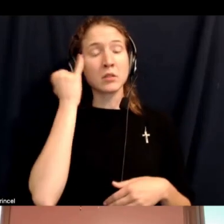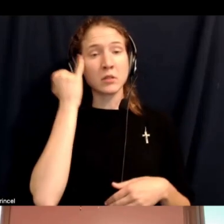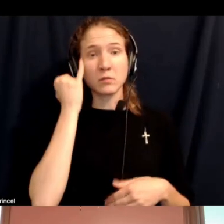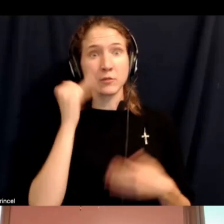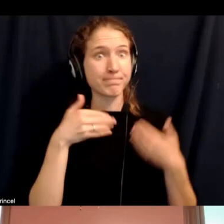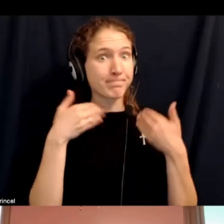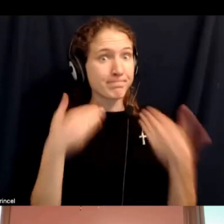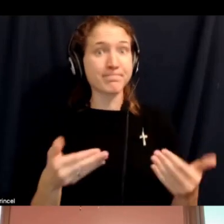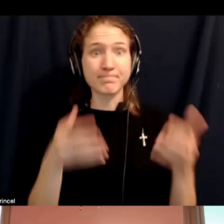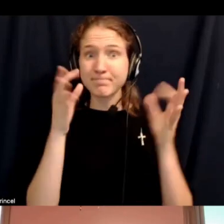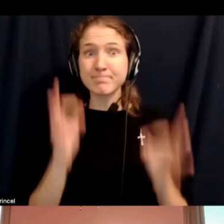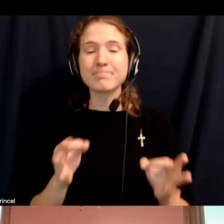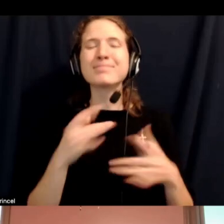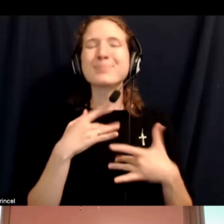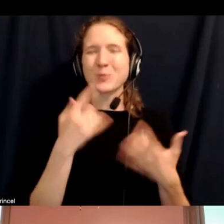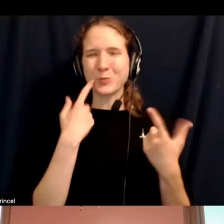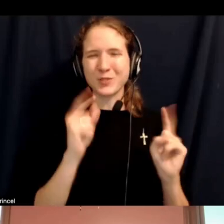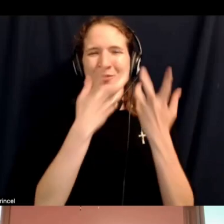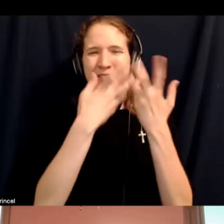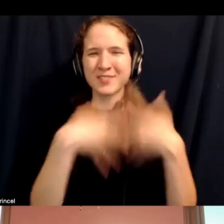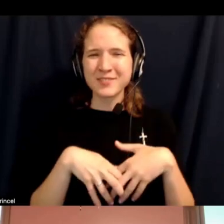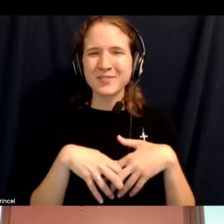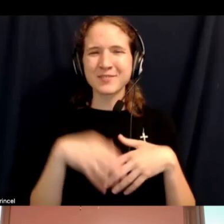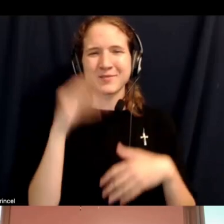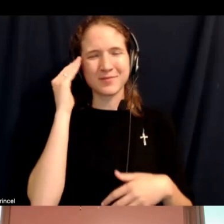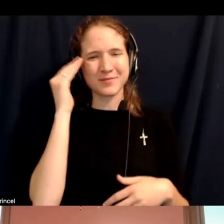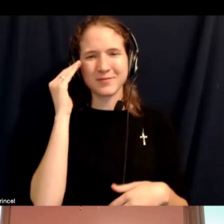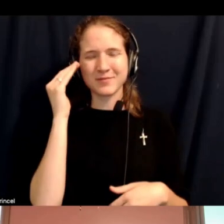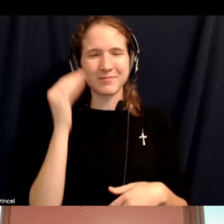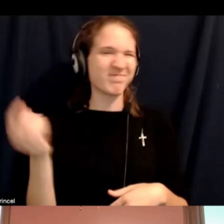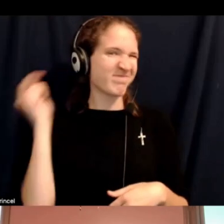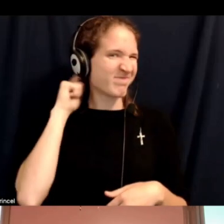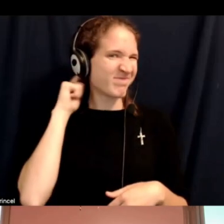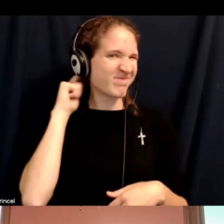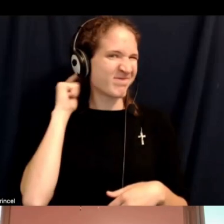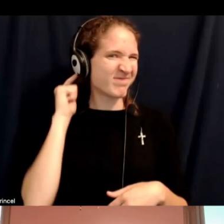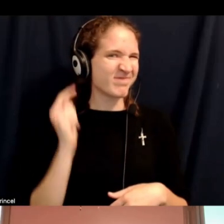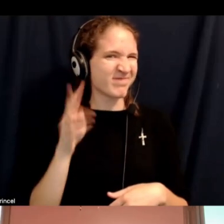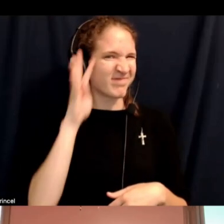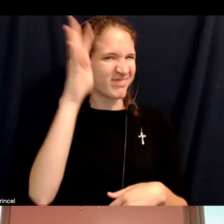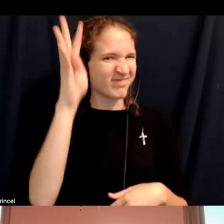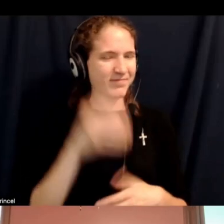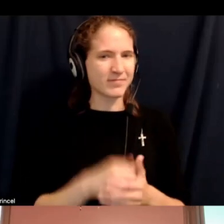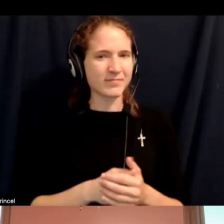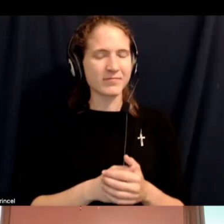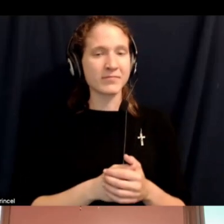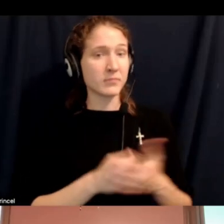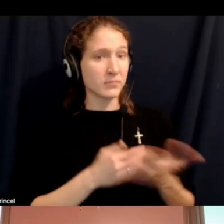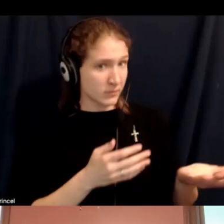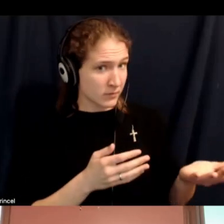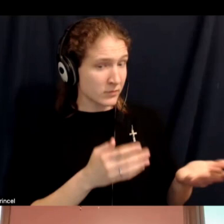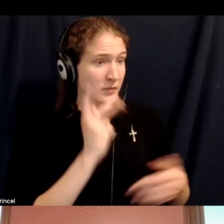in some way, it's going to work. It just comes, from the unconscious, I suppose. Are you impulsive in other areas of your